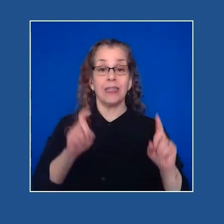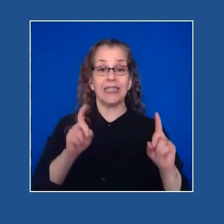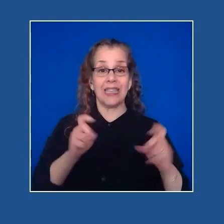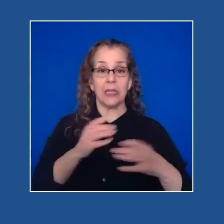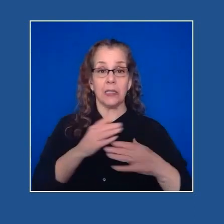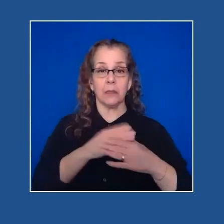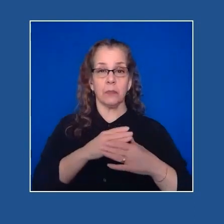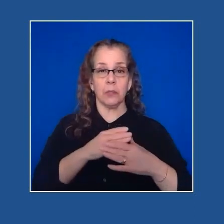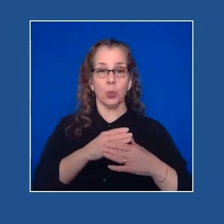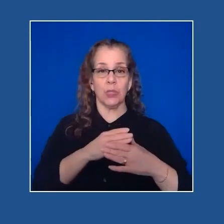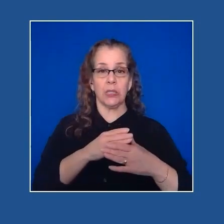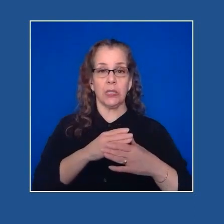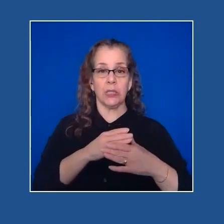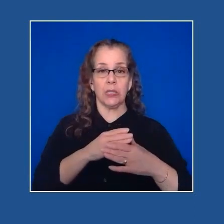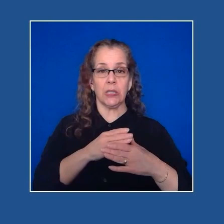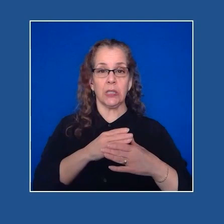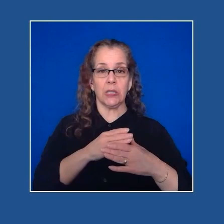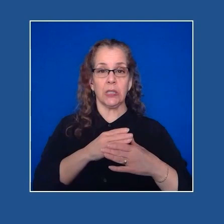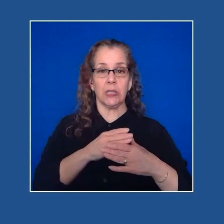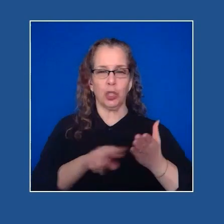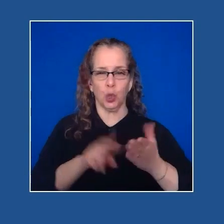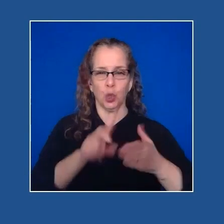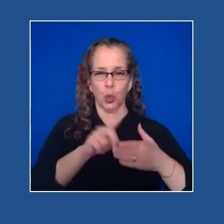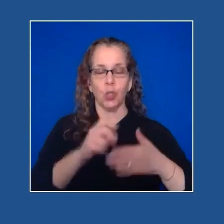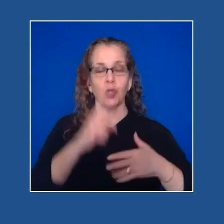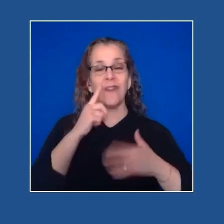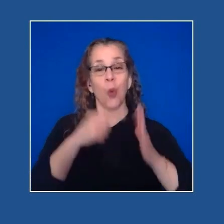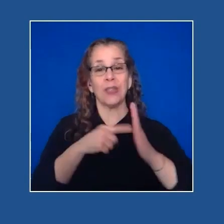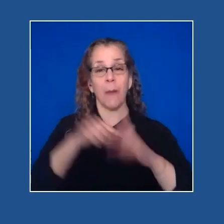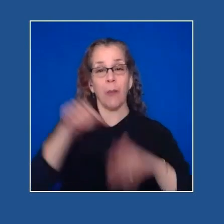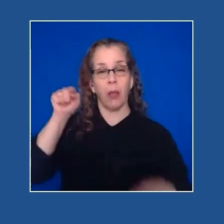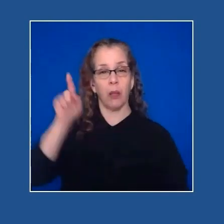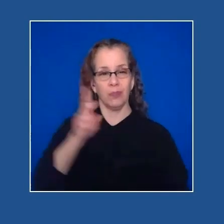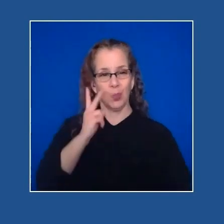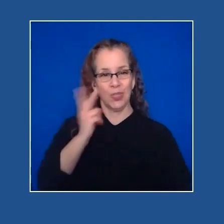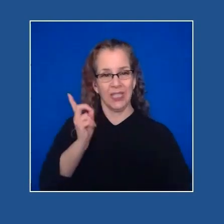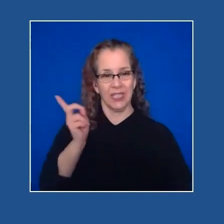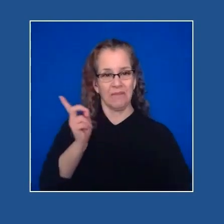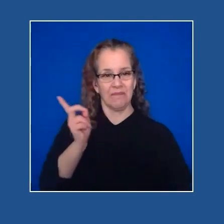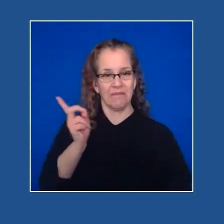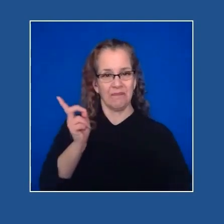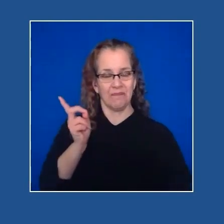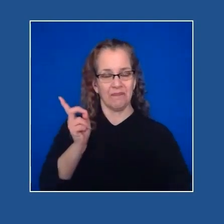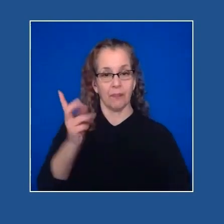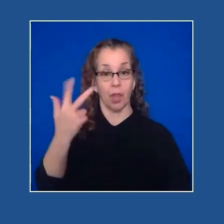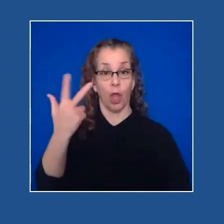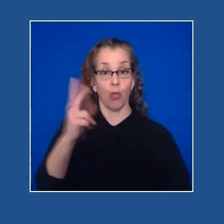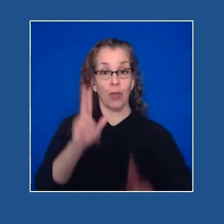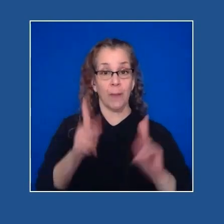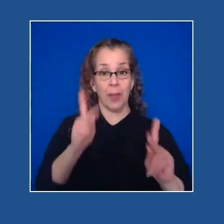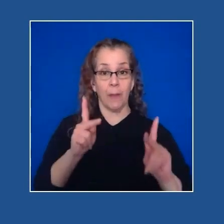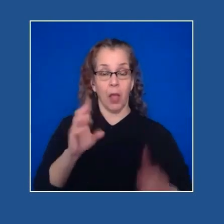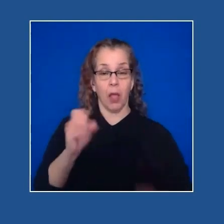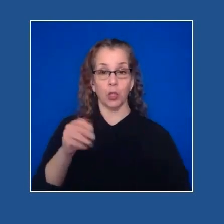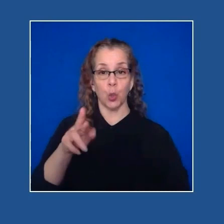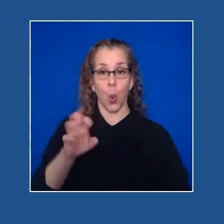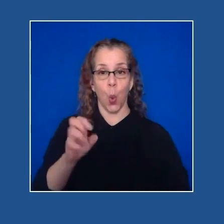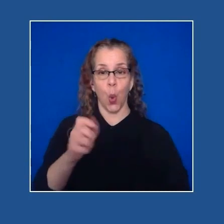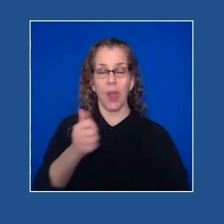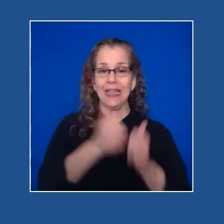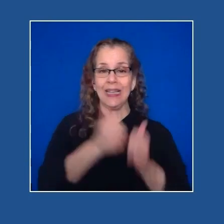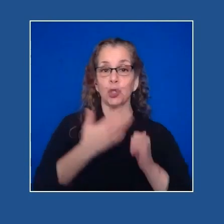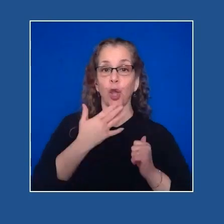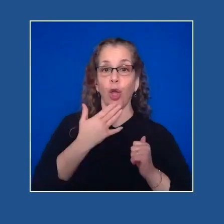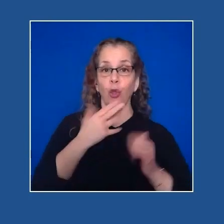research questions. So, for example, if this graph down here was a graph of 3 people's scores and each color was a